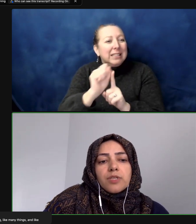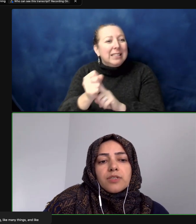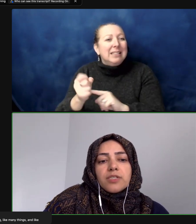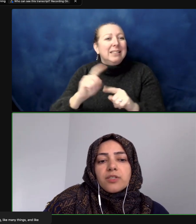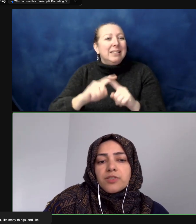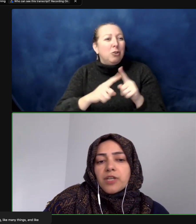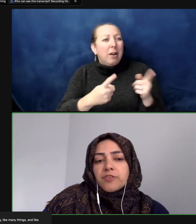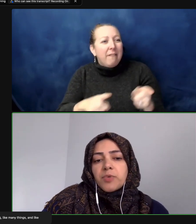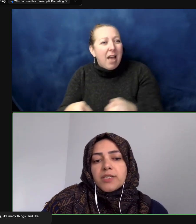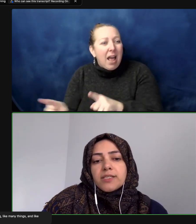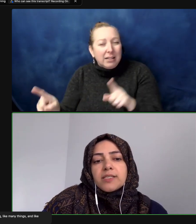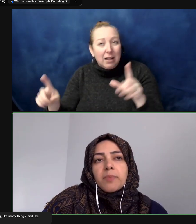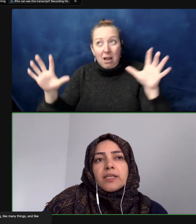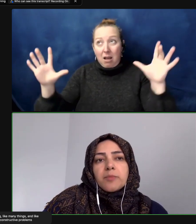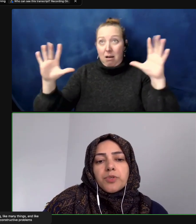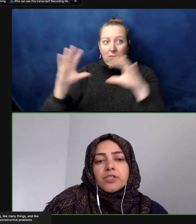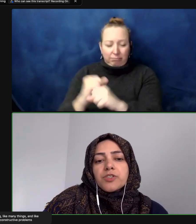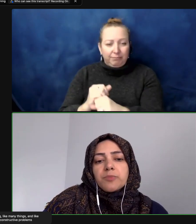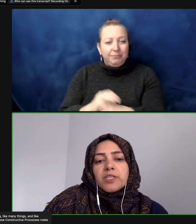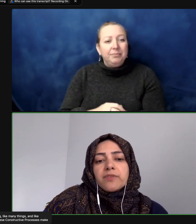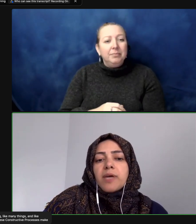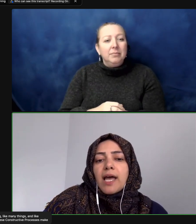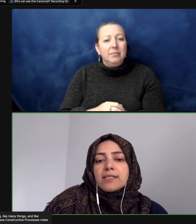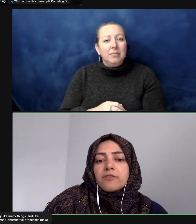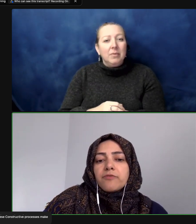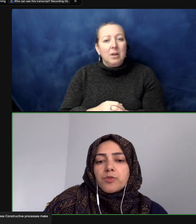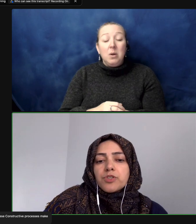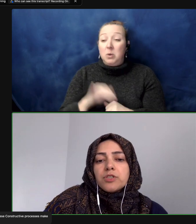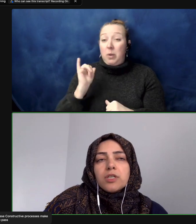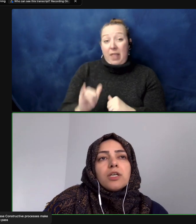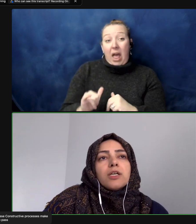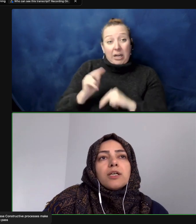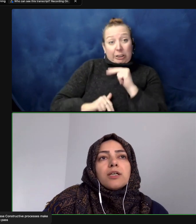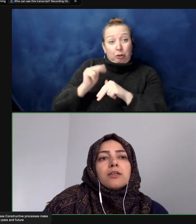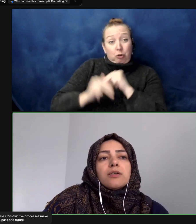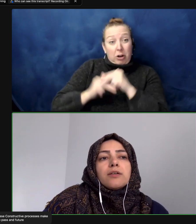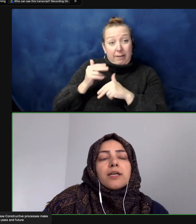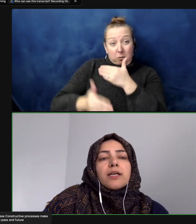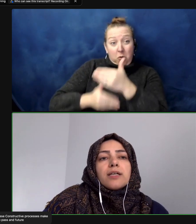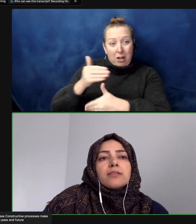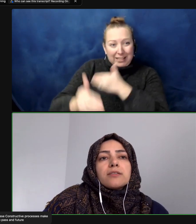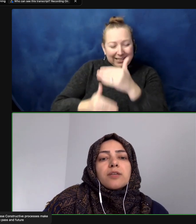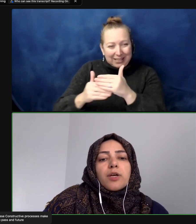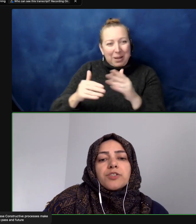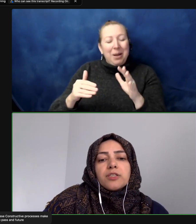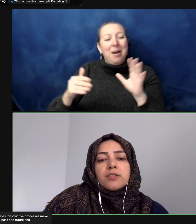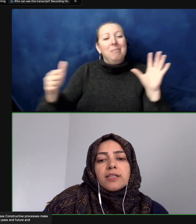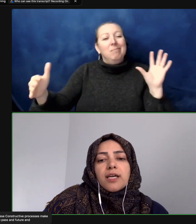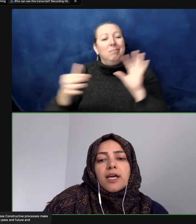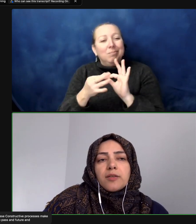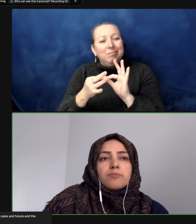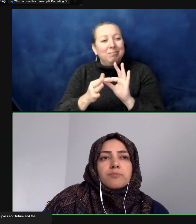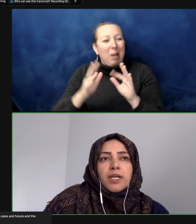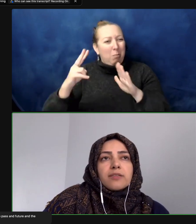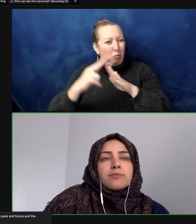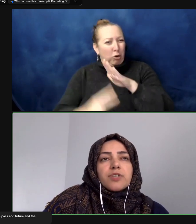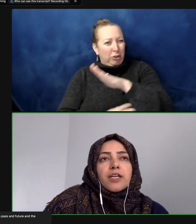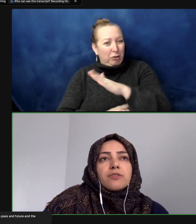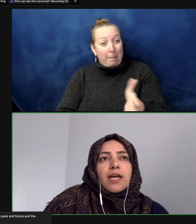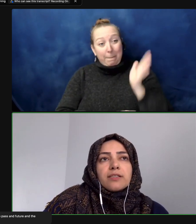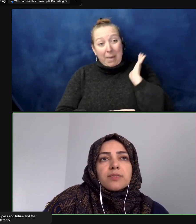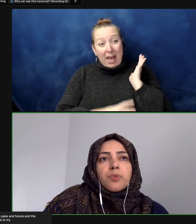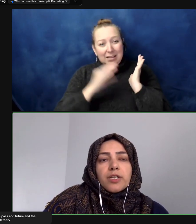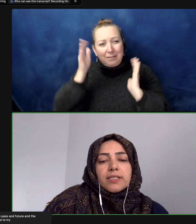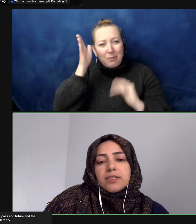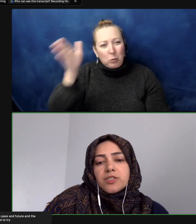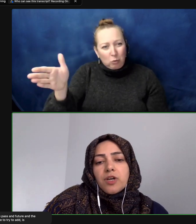So these constructive processes make a bridge between past and future, and the question that I like try